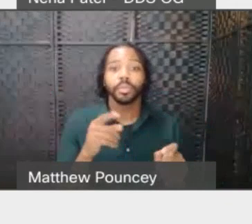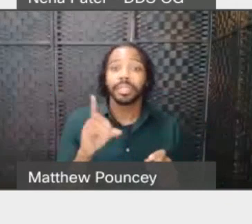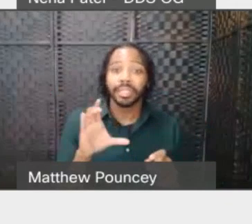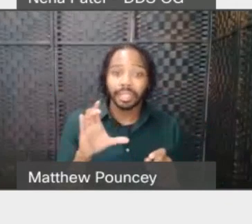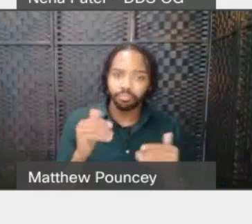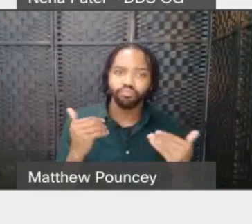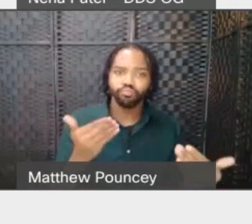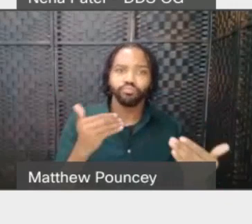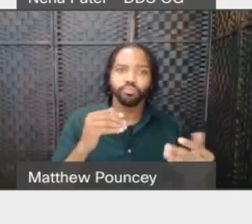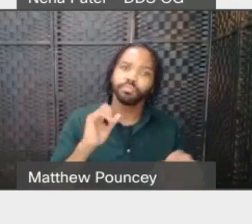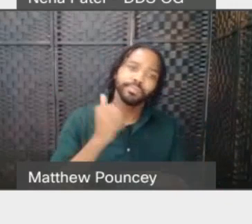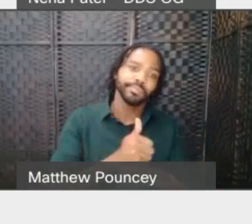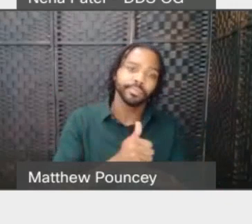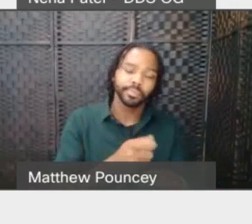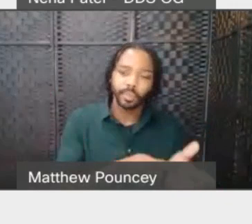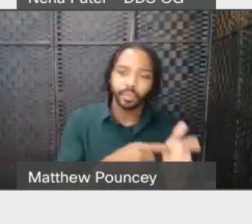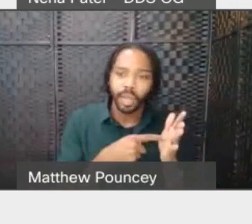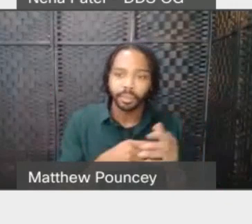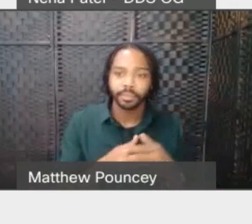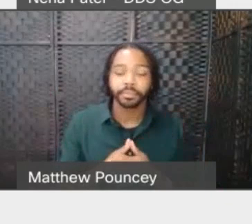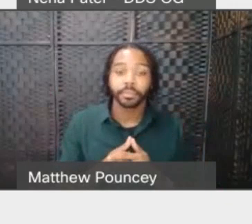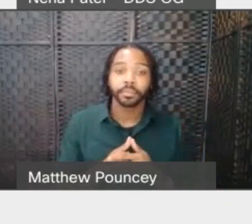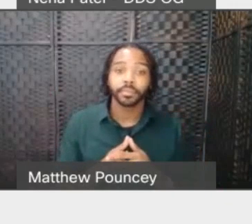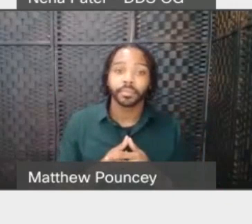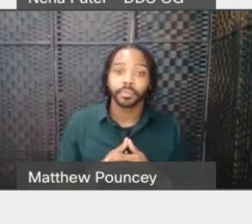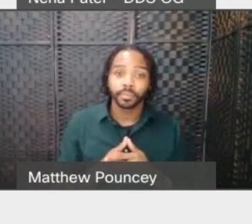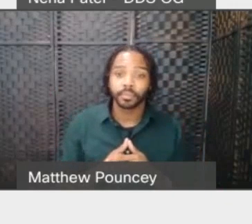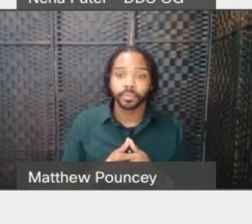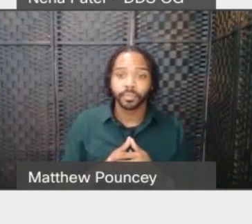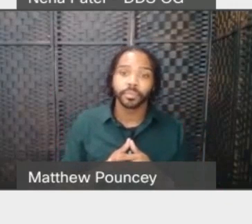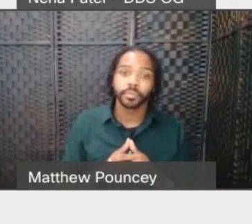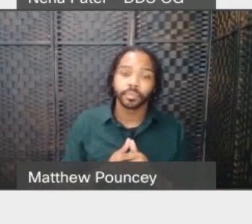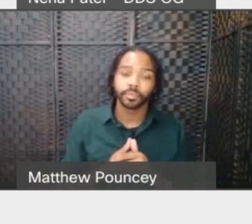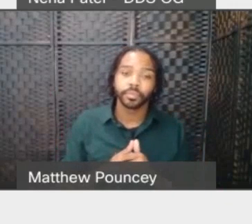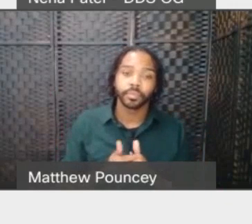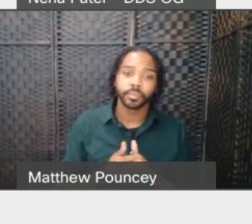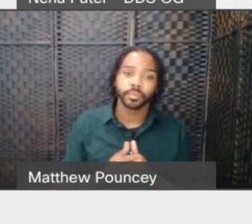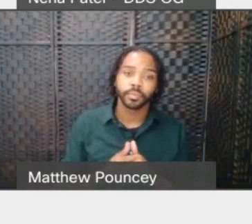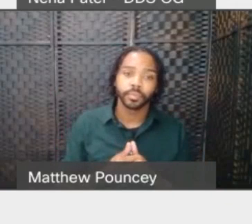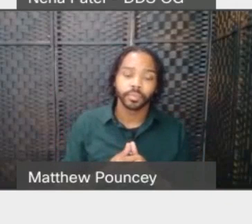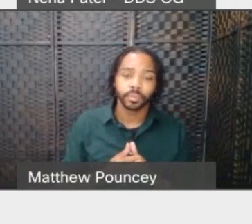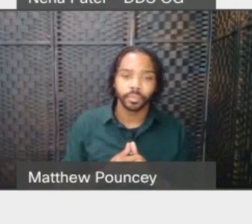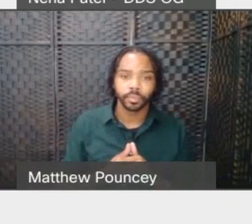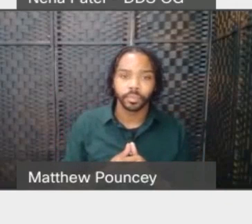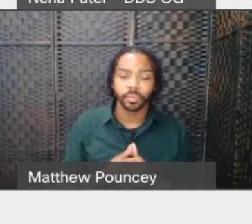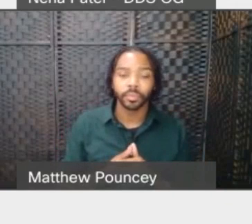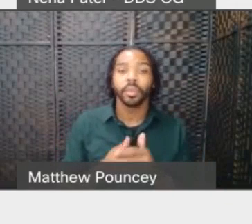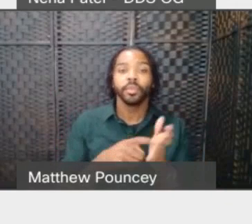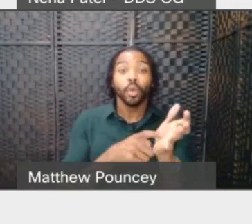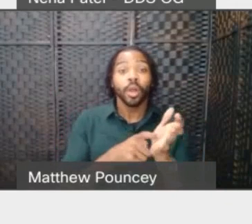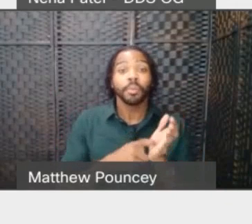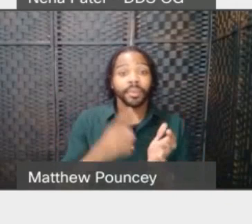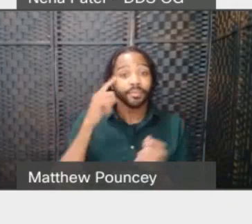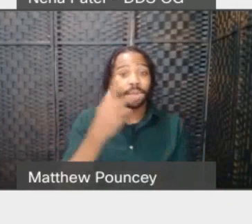this requirement was to say that the requirement to be vaccinated